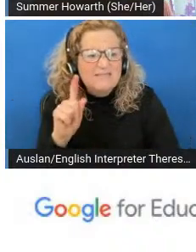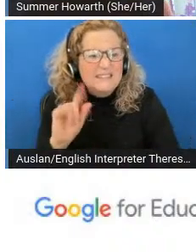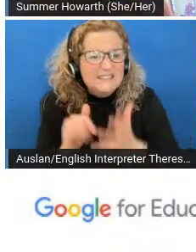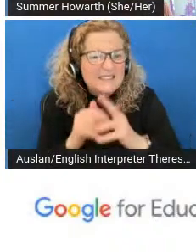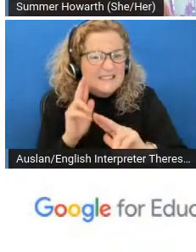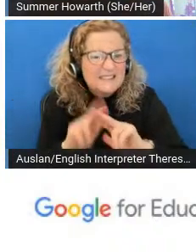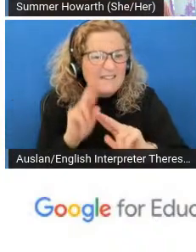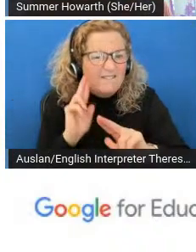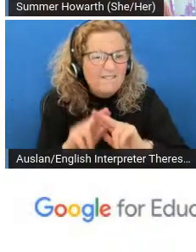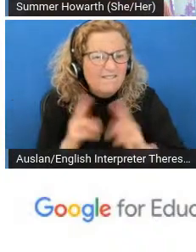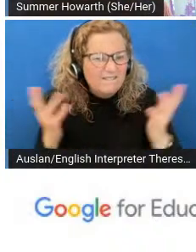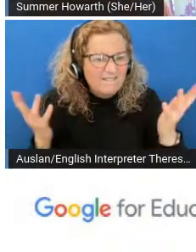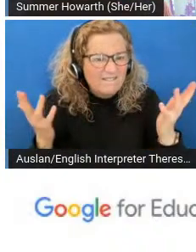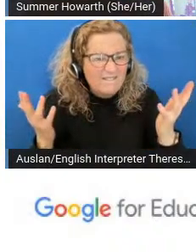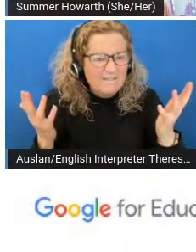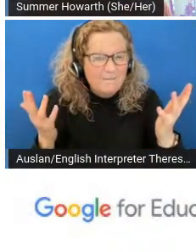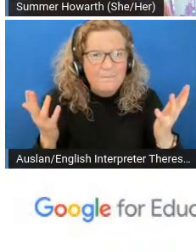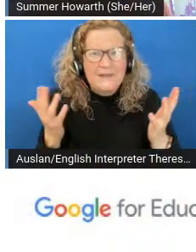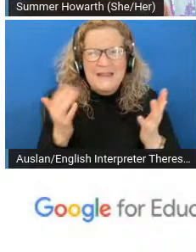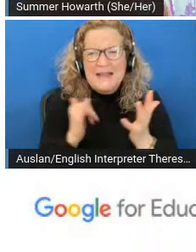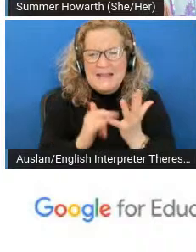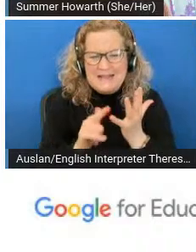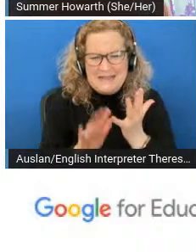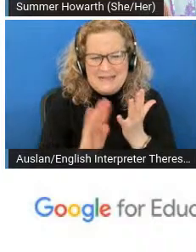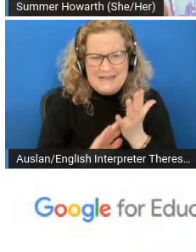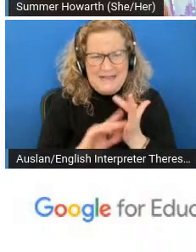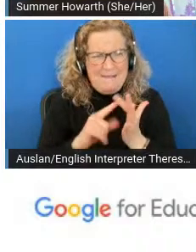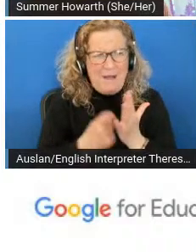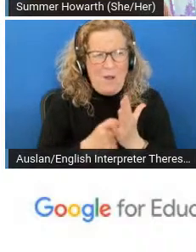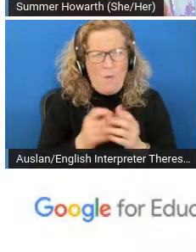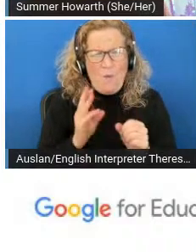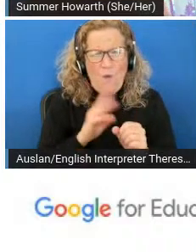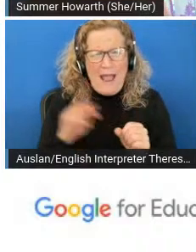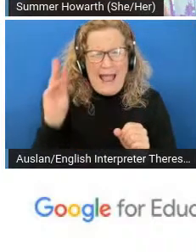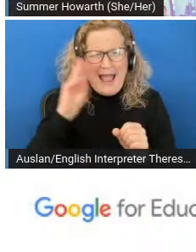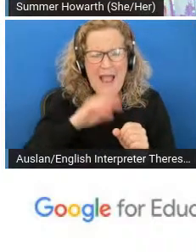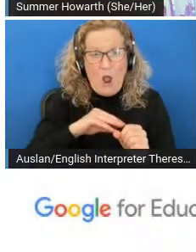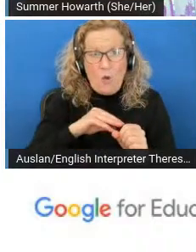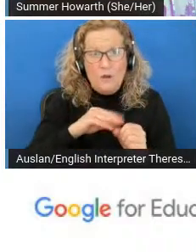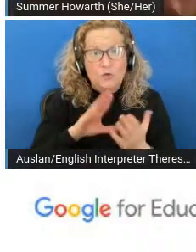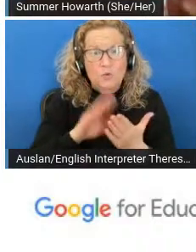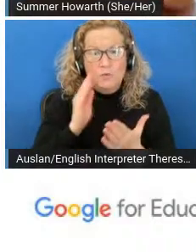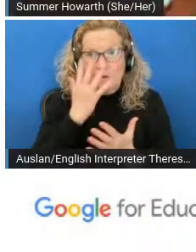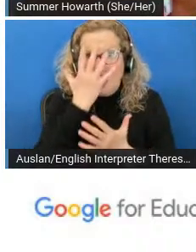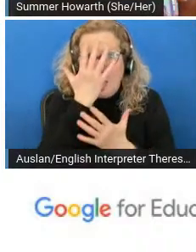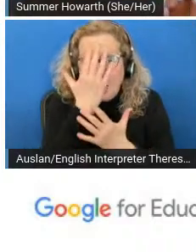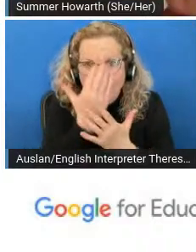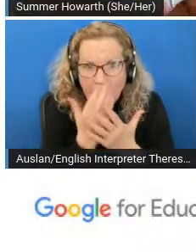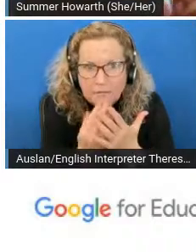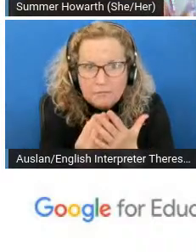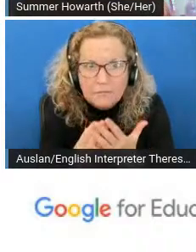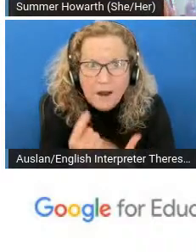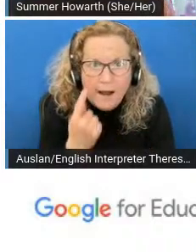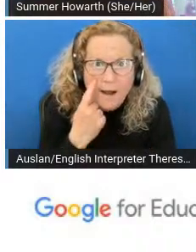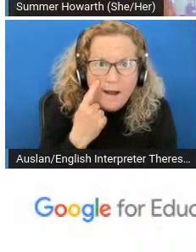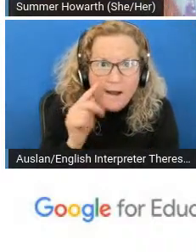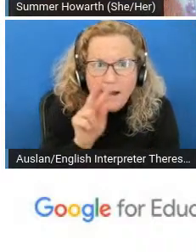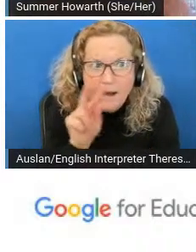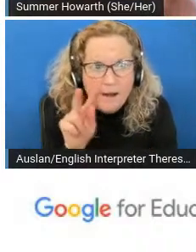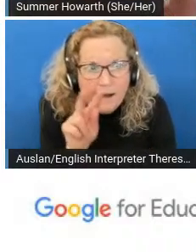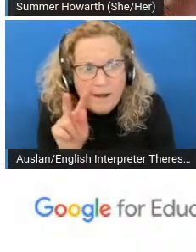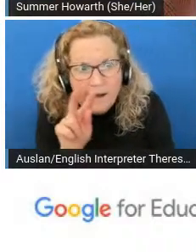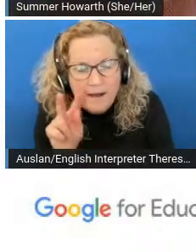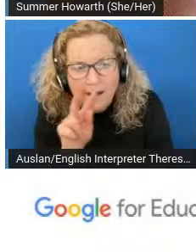good is that for differentiation as well of curiosity, and be able to say we're looking at the same thing, we're just activating